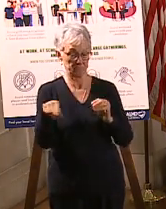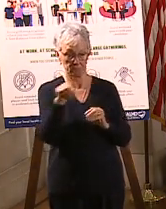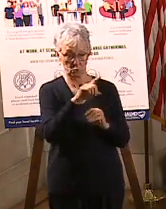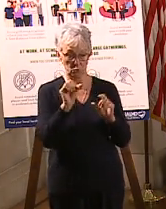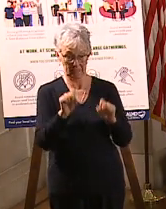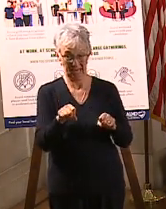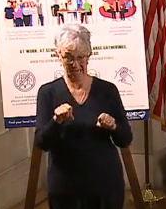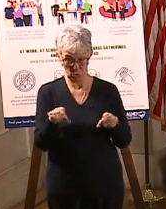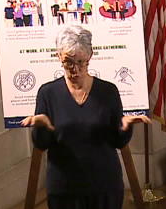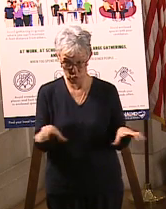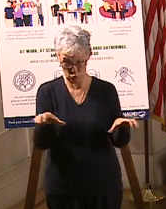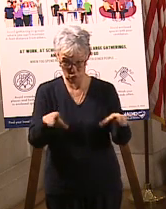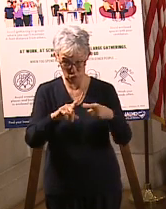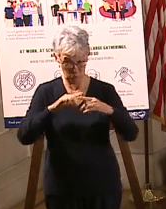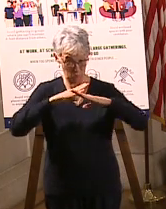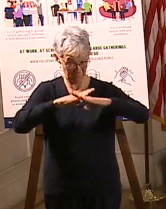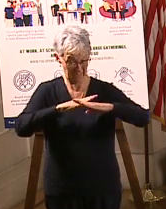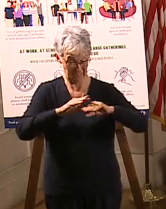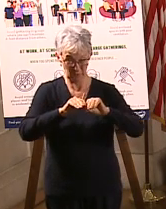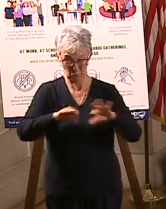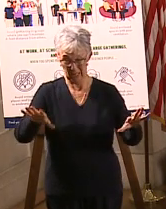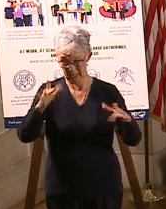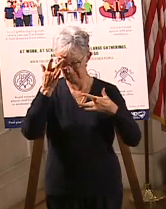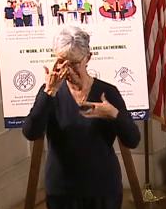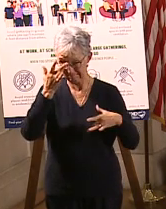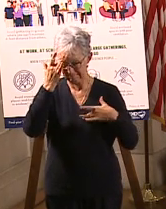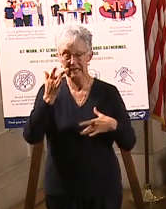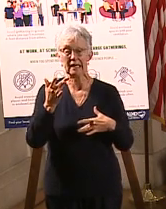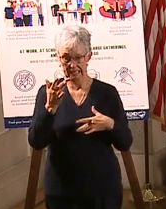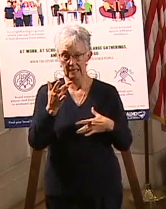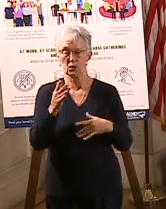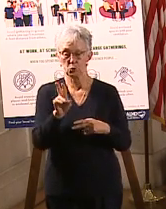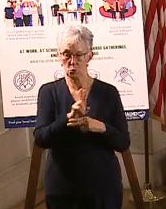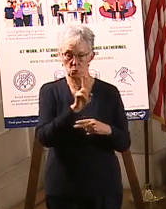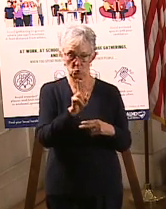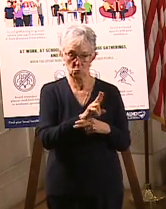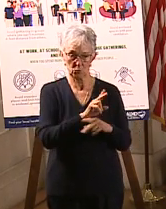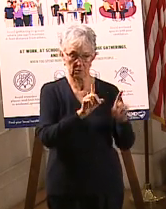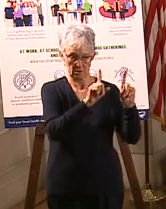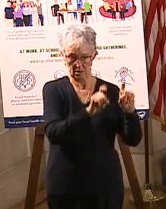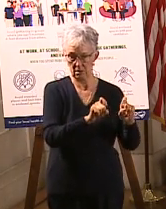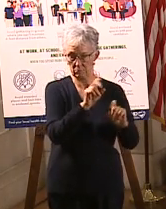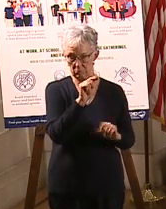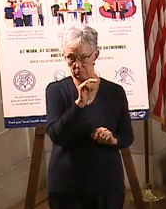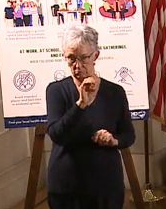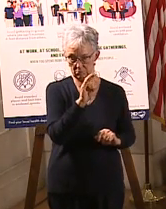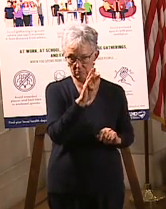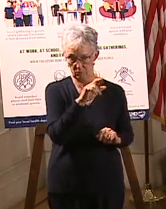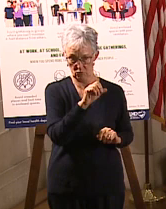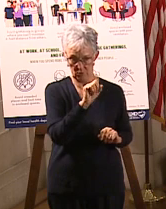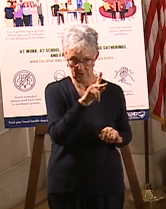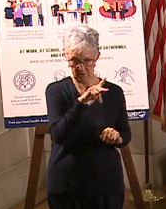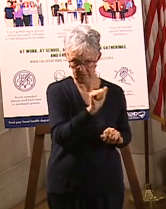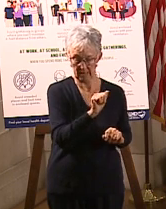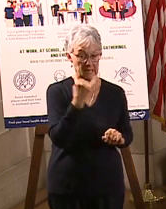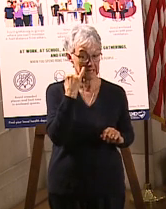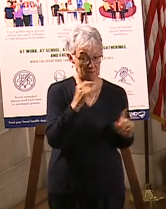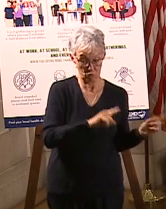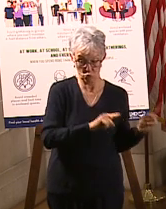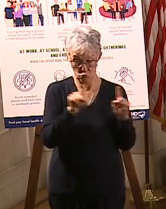able to help prevent the spread of the virus is Test Nebraska. We are still turning tests around very quickly at Test